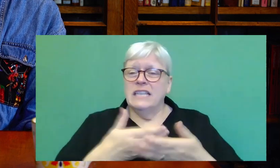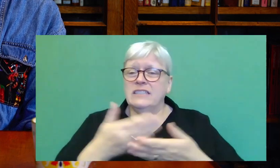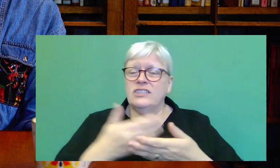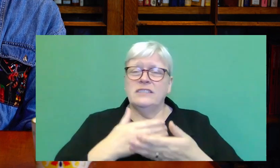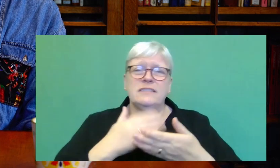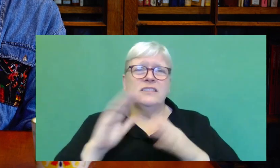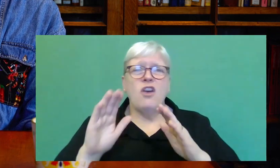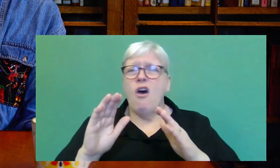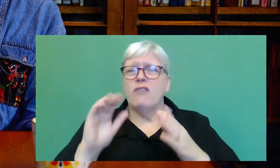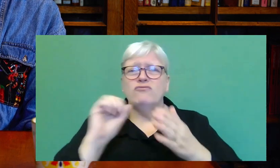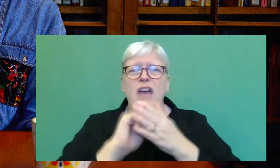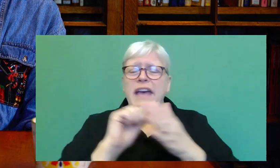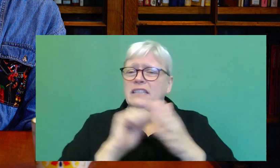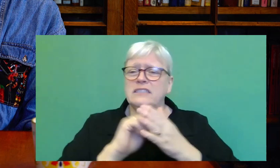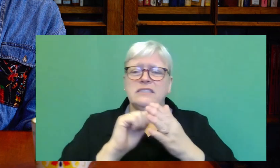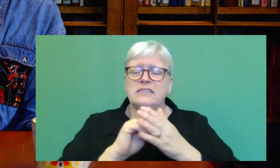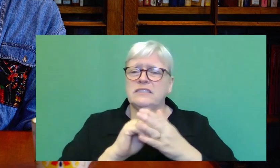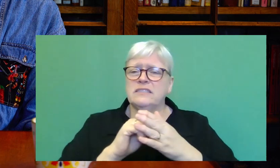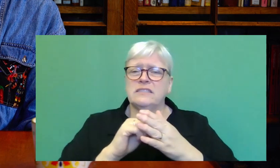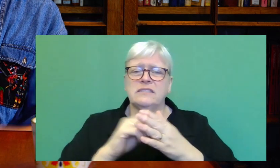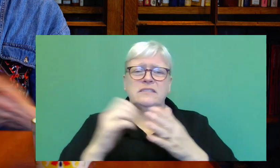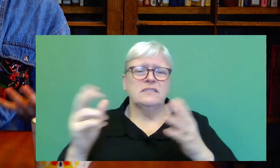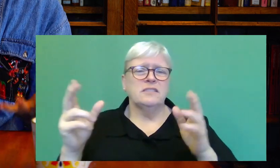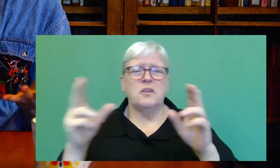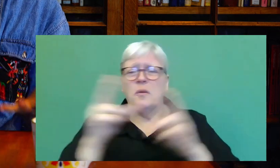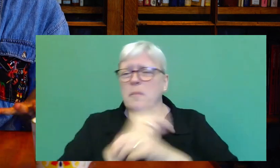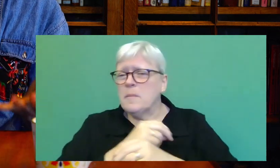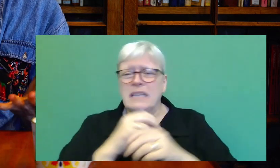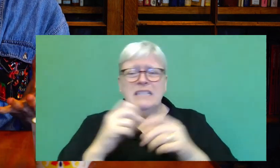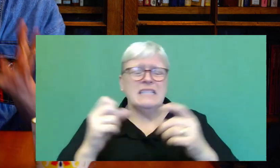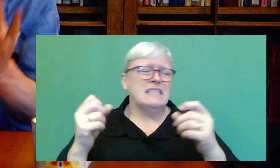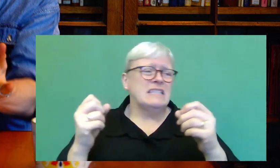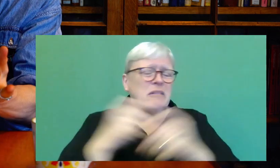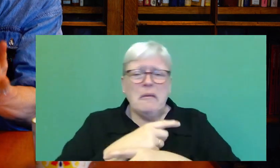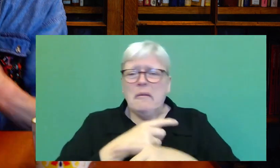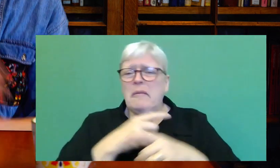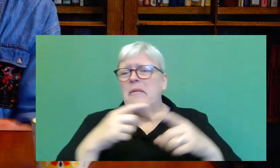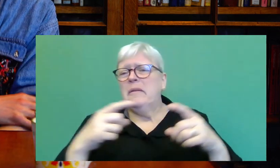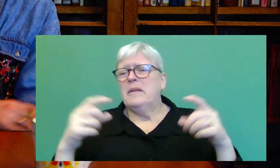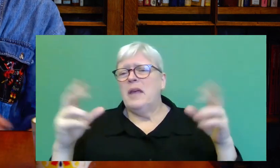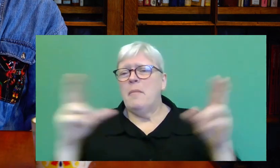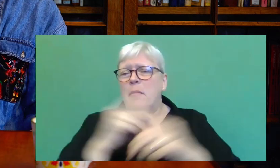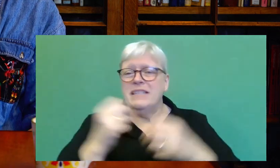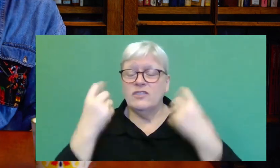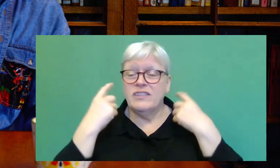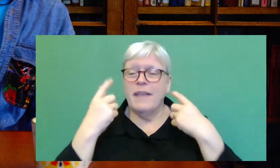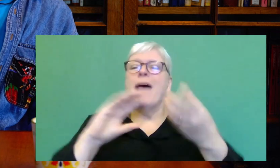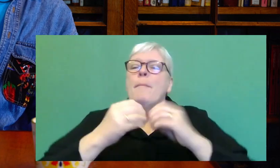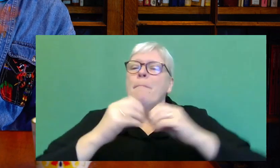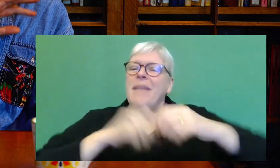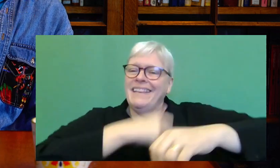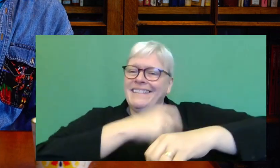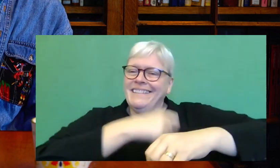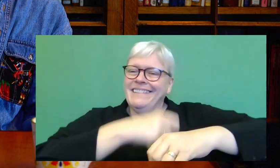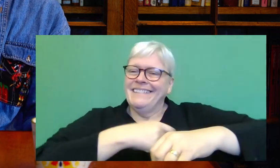correctly, or it arrives miswired or all bent out of shape, but actually to make someone a meal and sit down and feed them, or take someone out